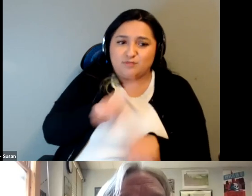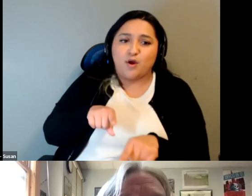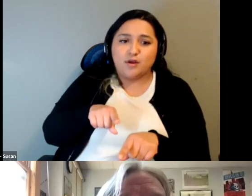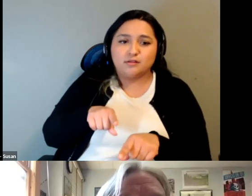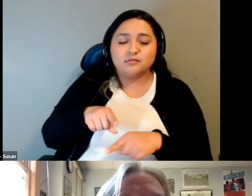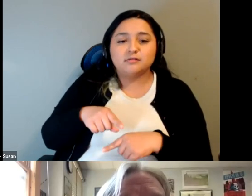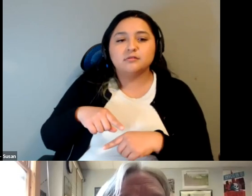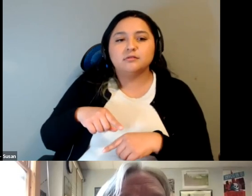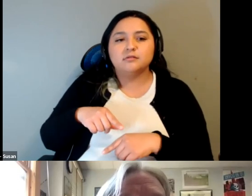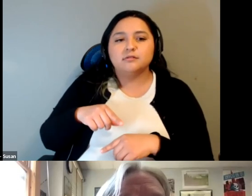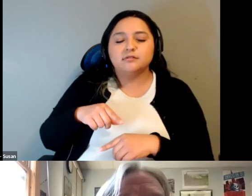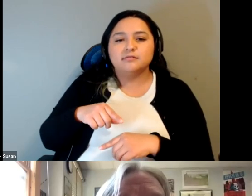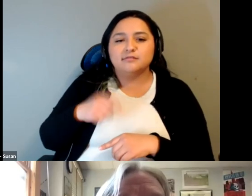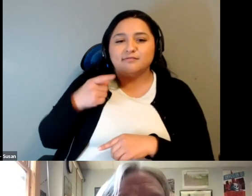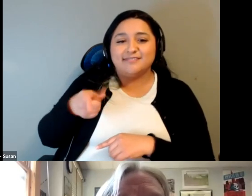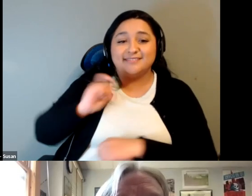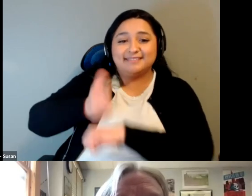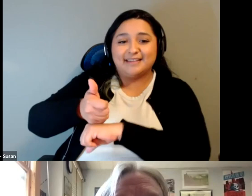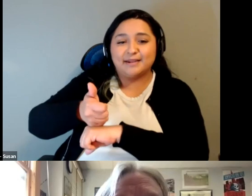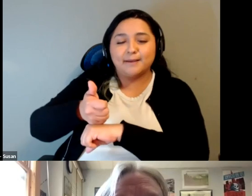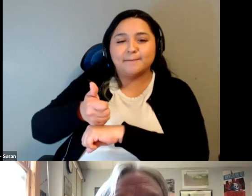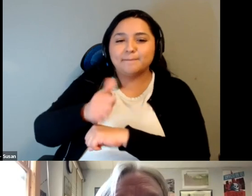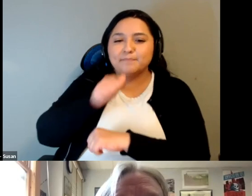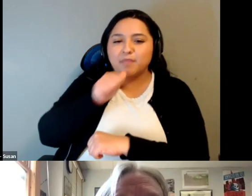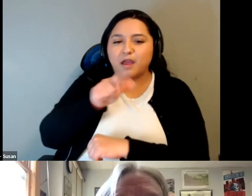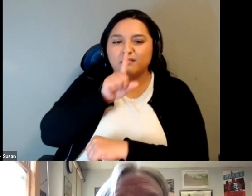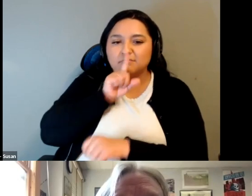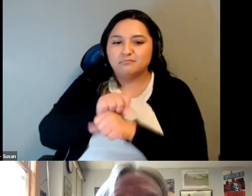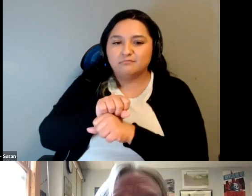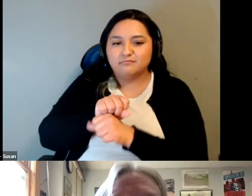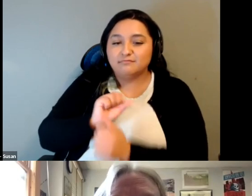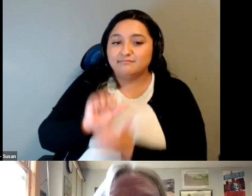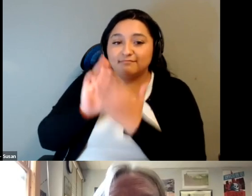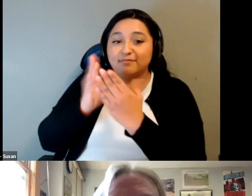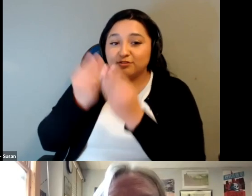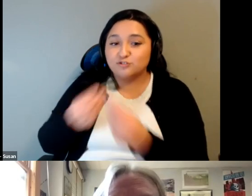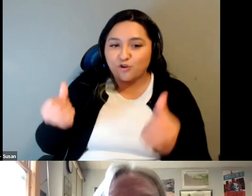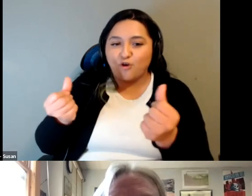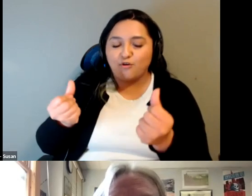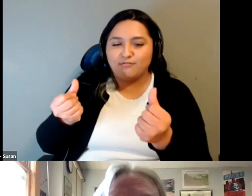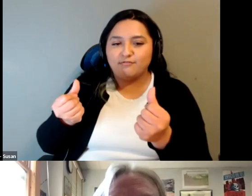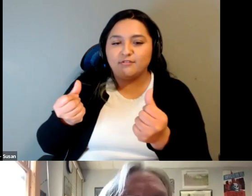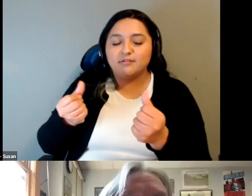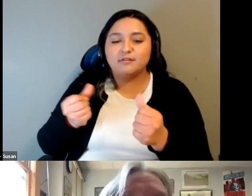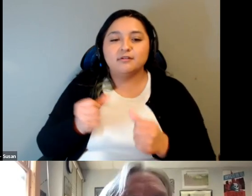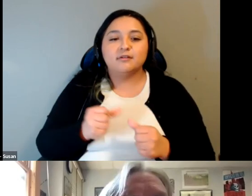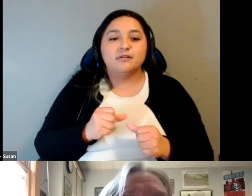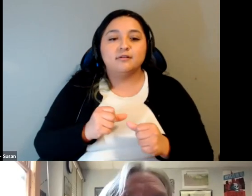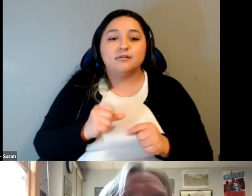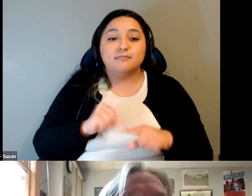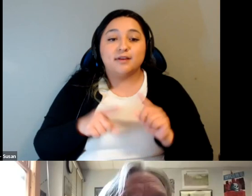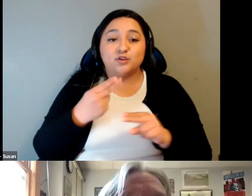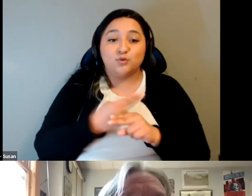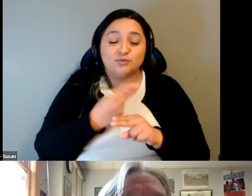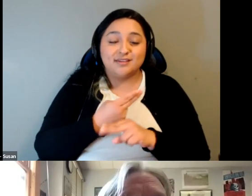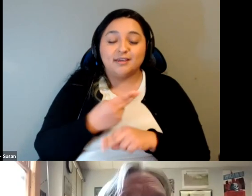around it rather than solving it. But the advantage of the scattered site model with using rent